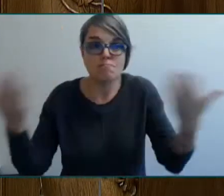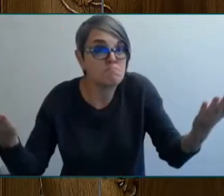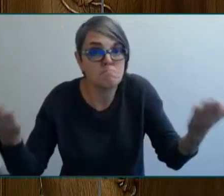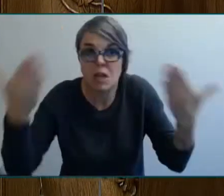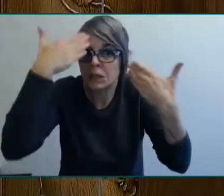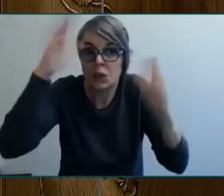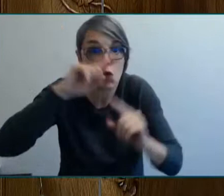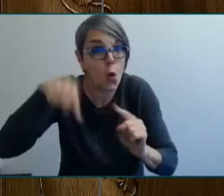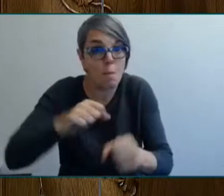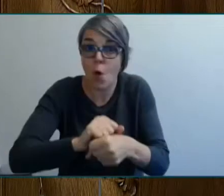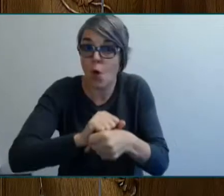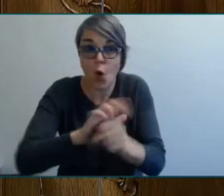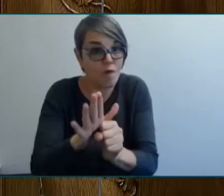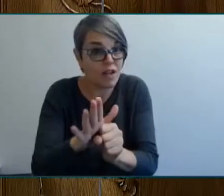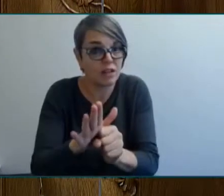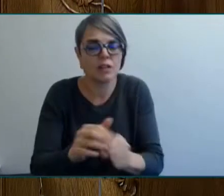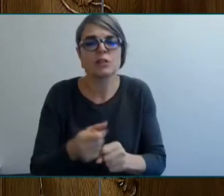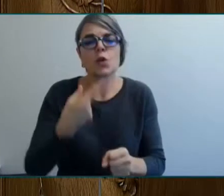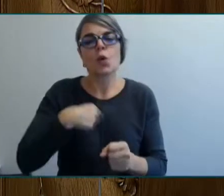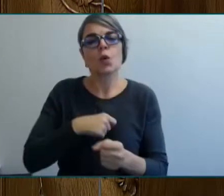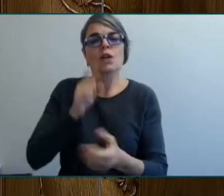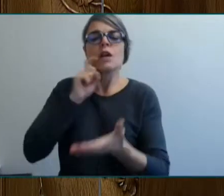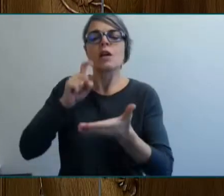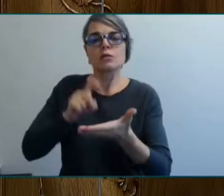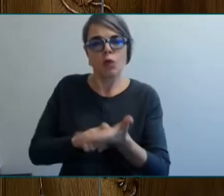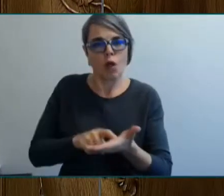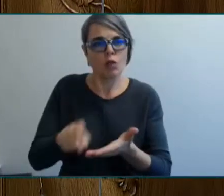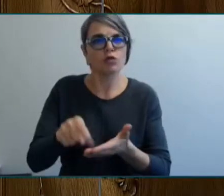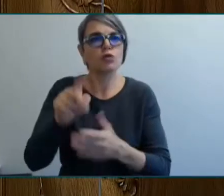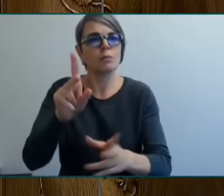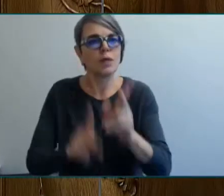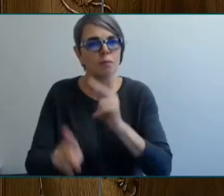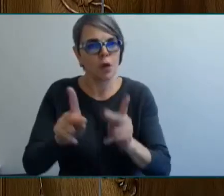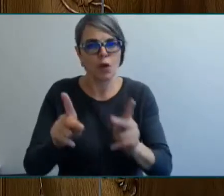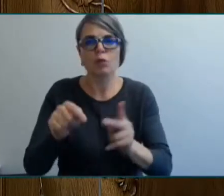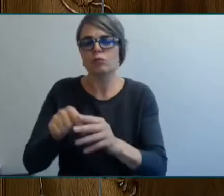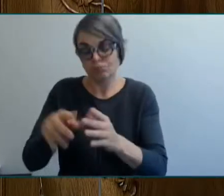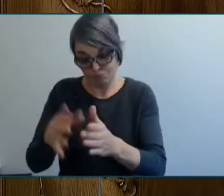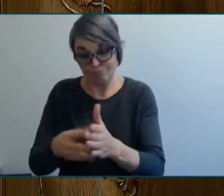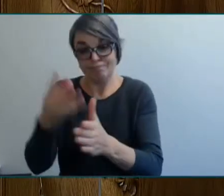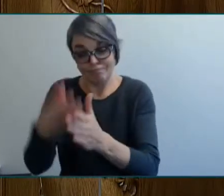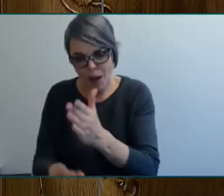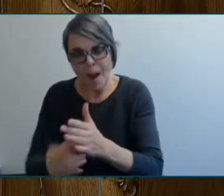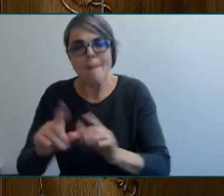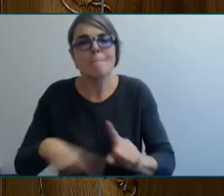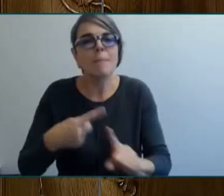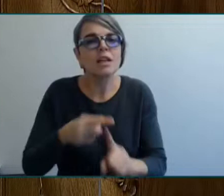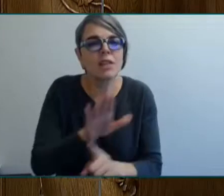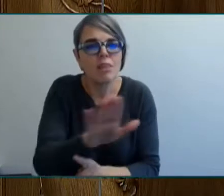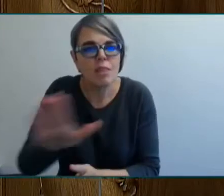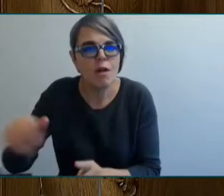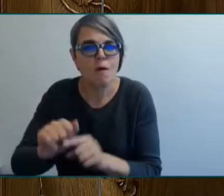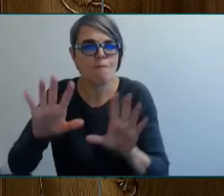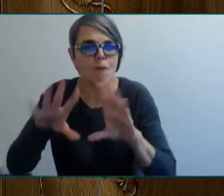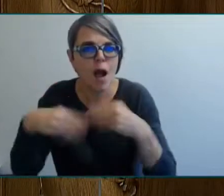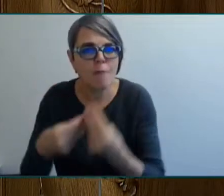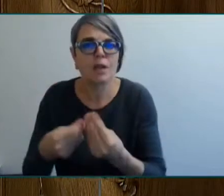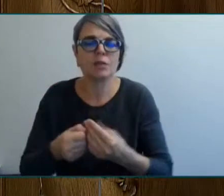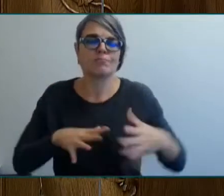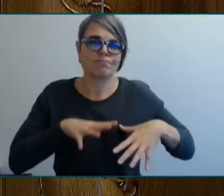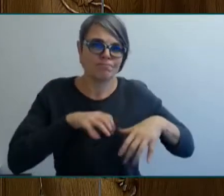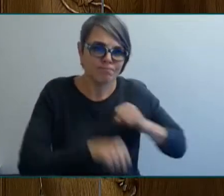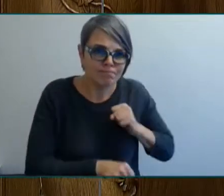especially those who have lost someone they love. And we recognize the compounding effect of the pandemic on the parallel